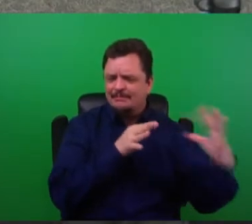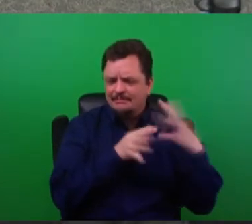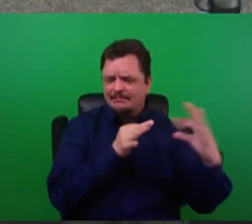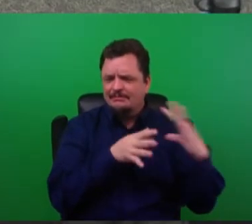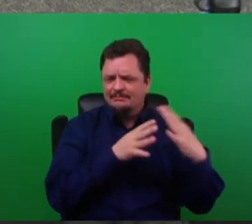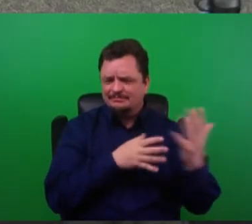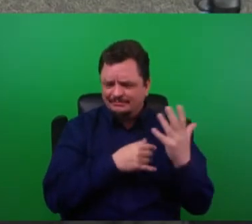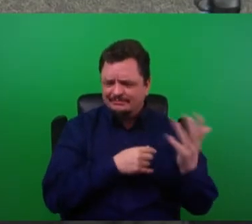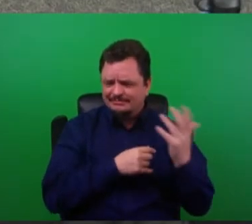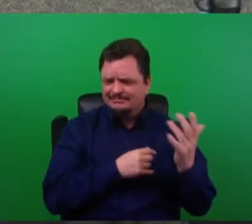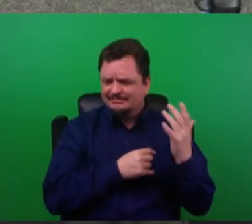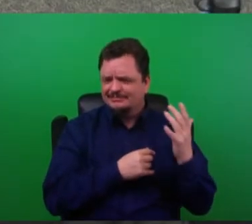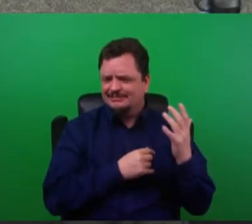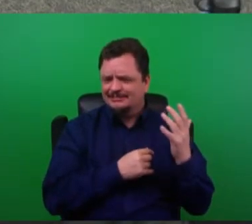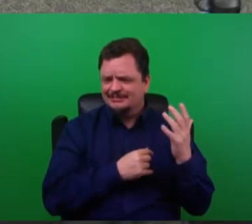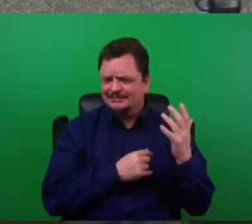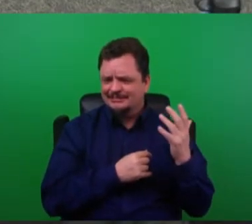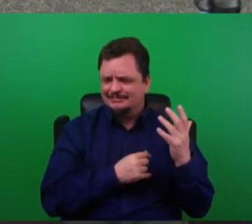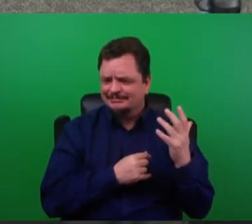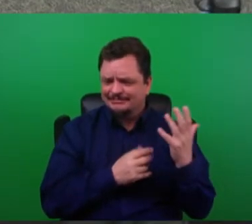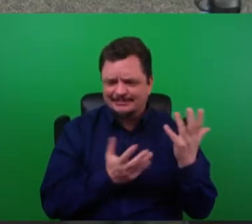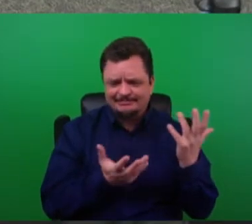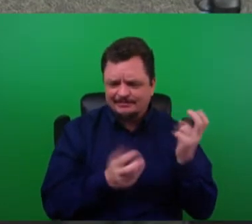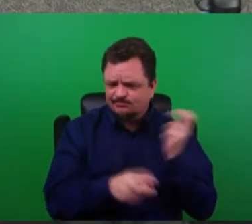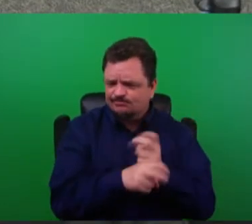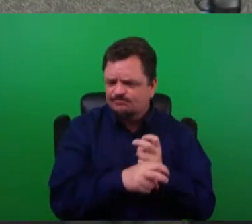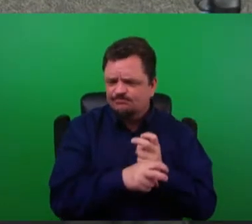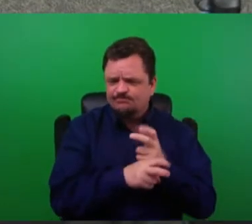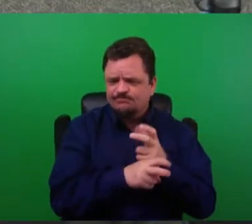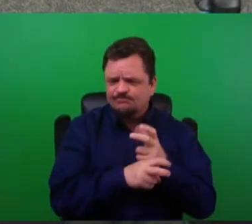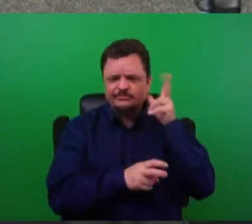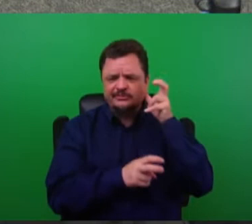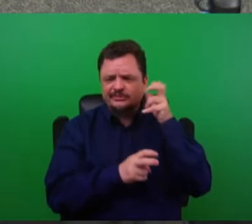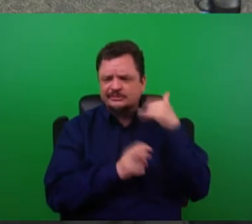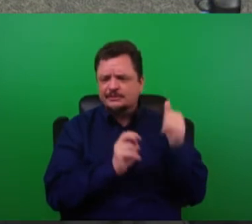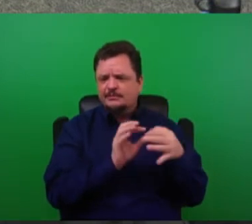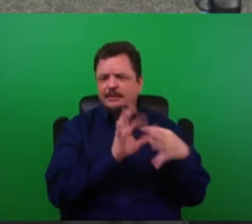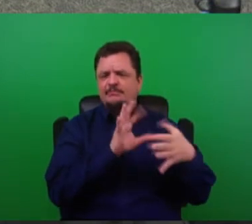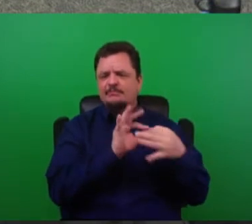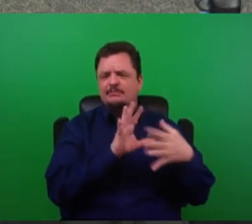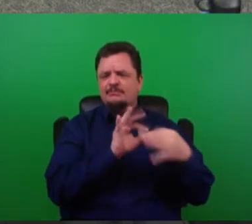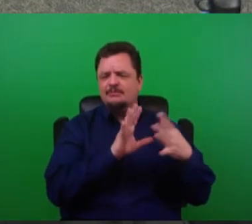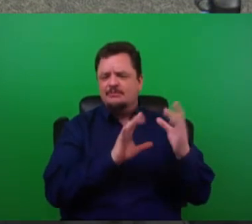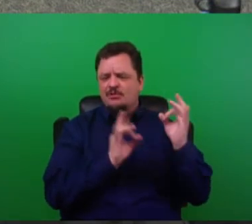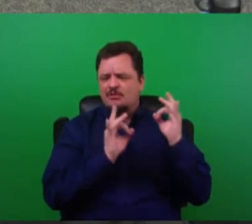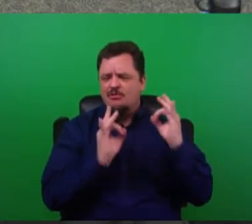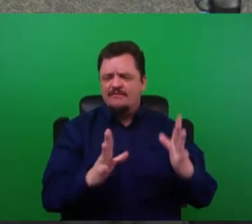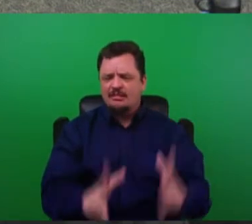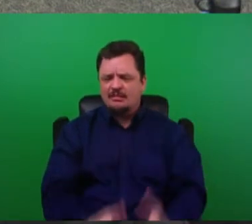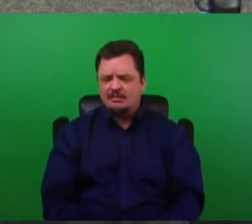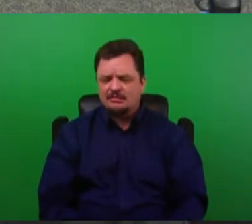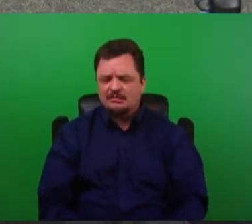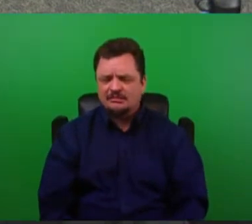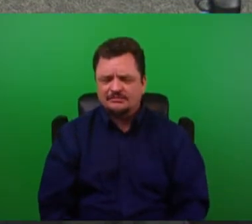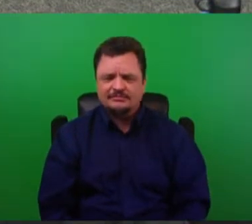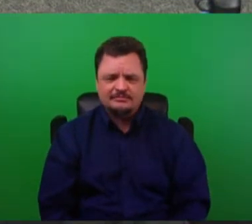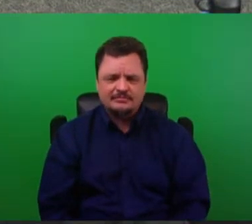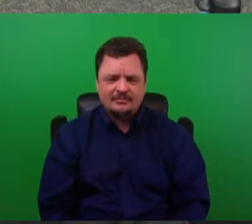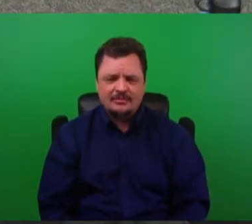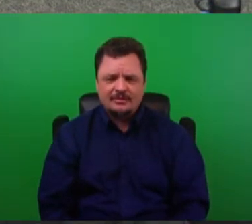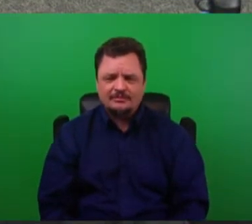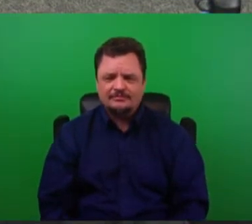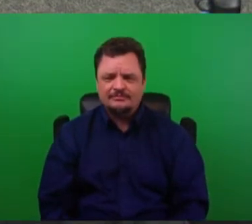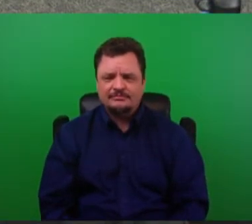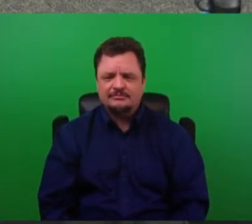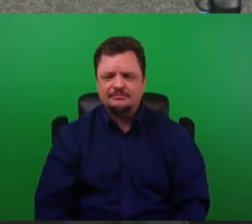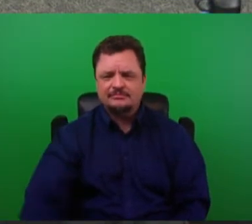won't release that. And here's why. Because it then ties back to a specific student. If we had, like, hundreds of cases of it where I could keep the protection of